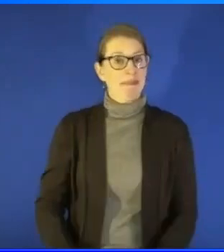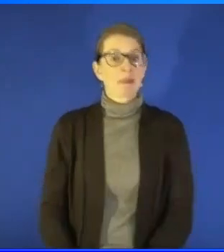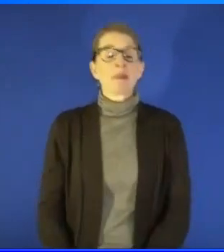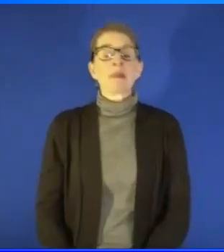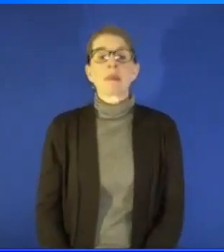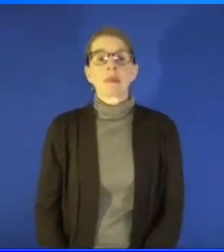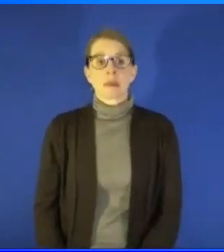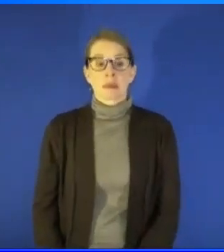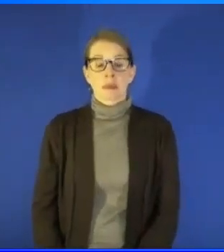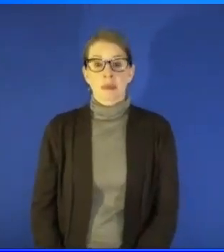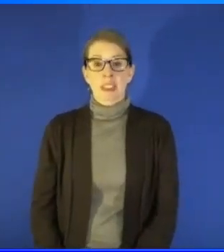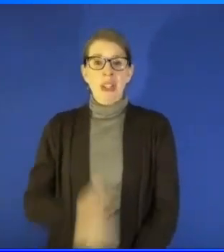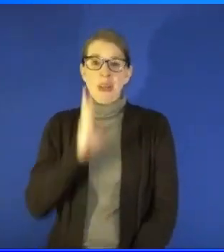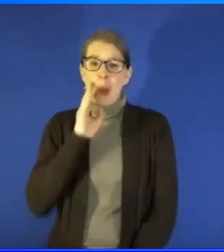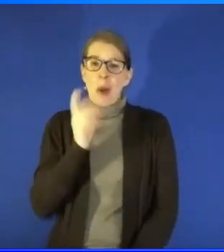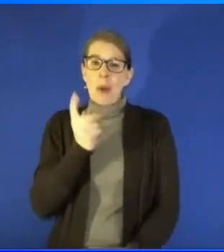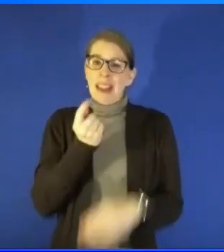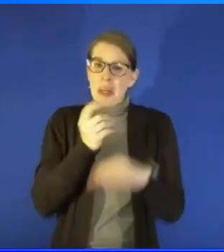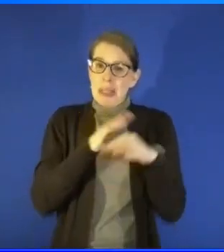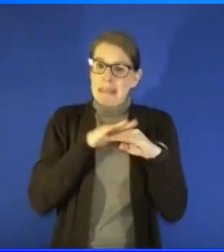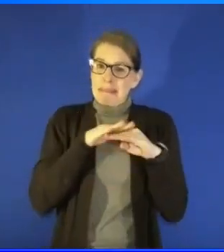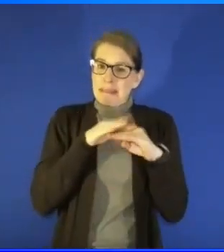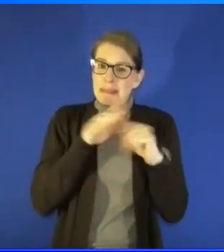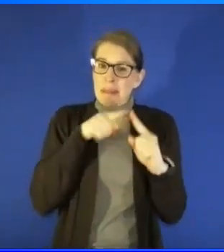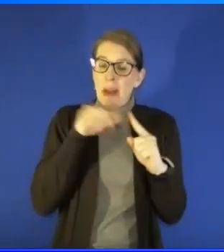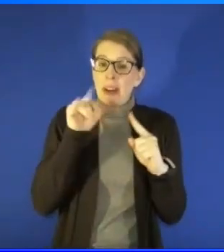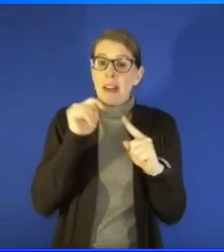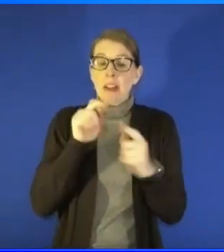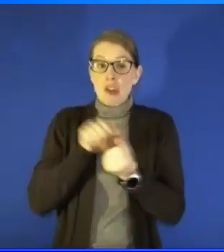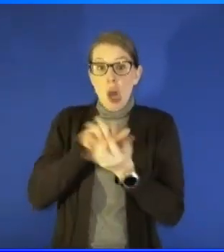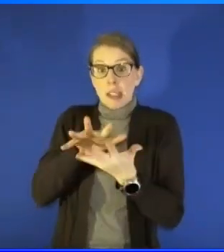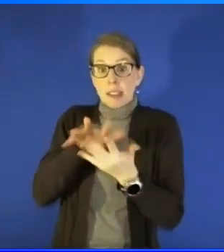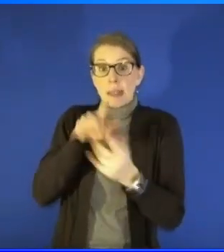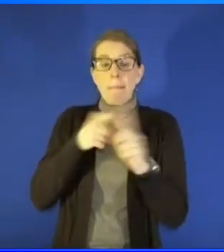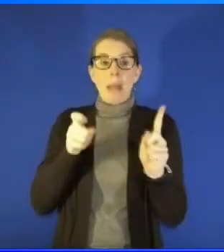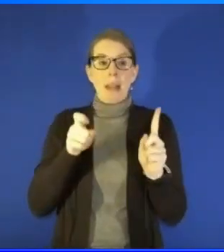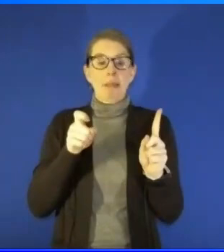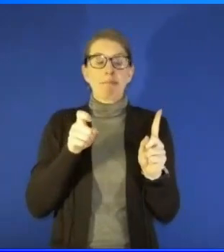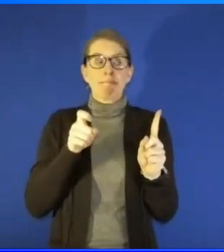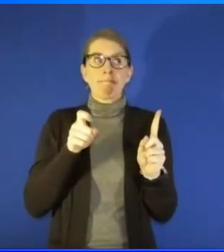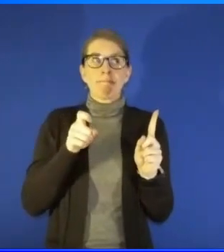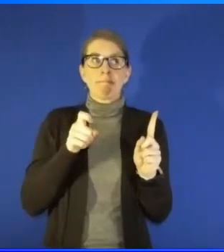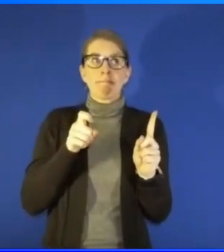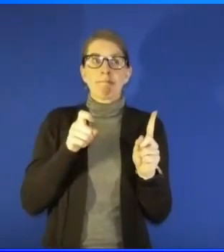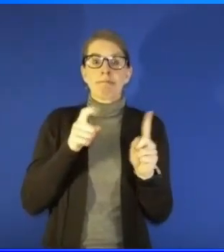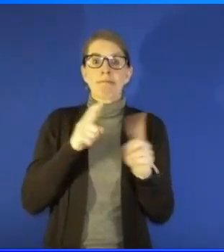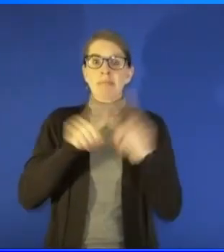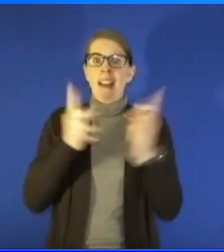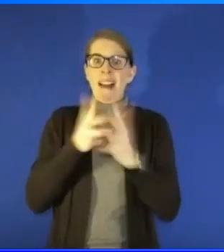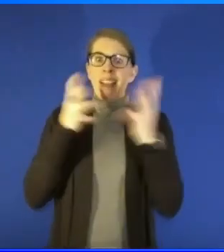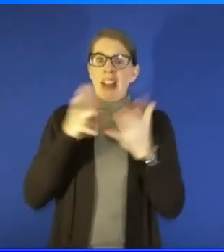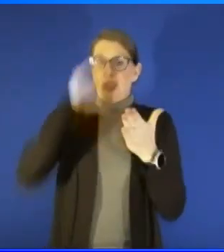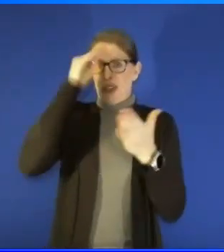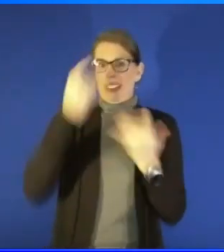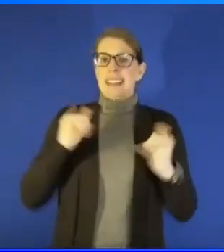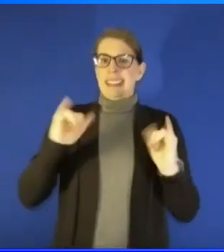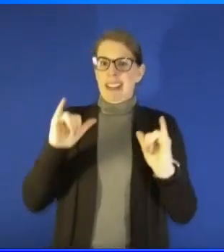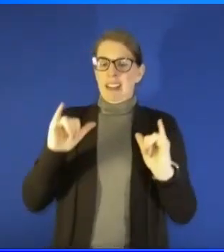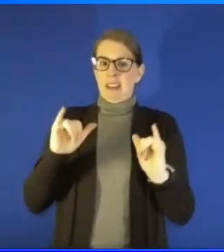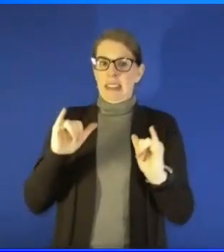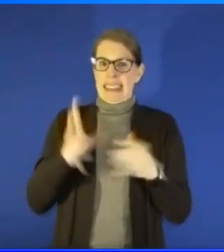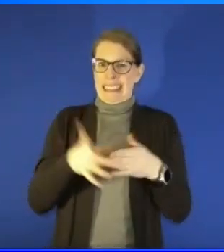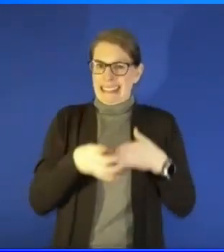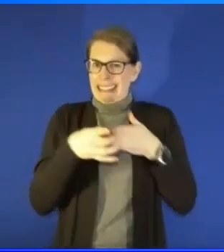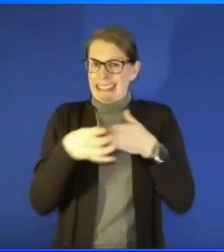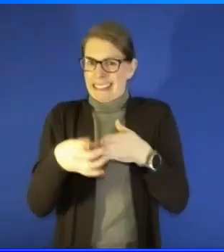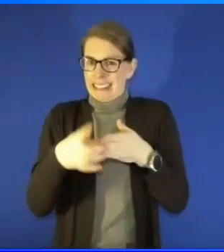bit about it in terms of what's causing that, but certainly we have a lot to learn. How do you appropriately guide that immune response so that